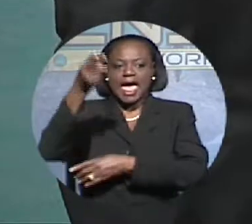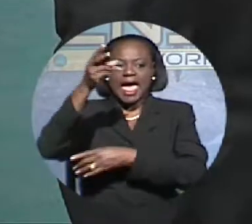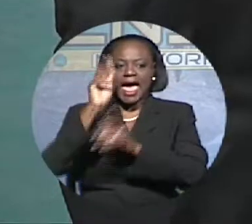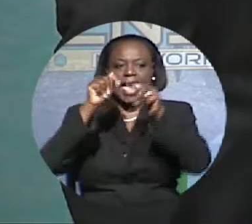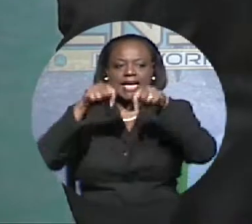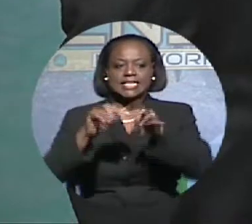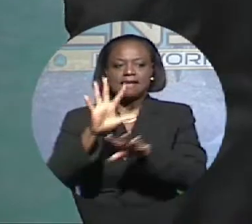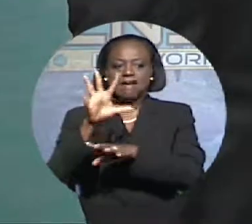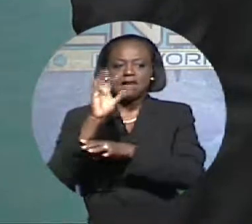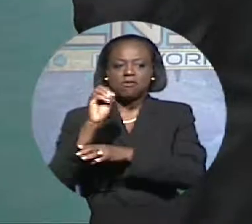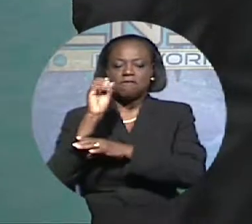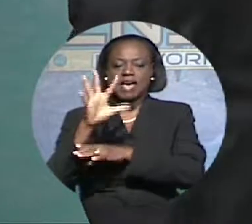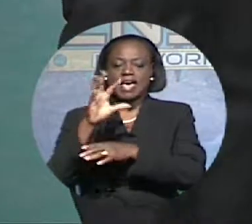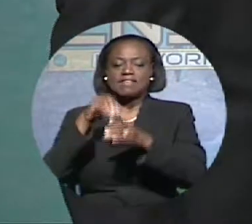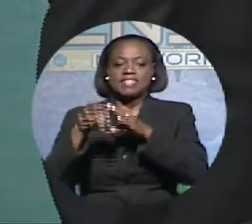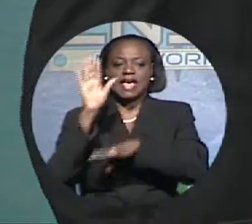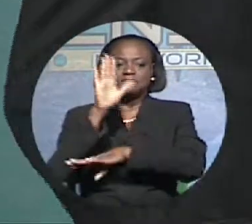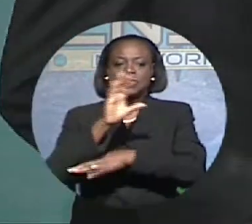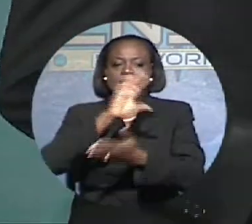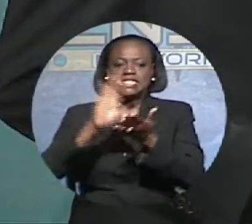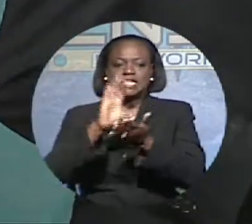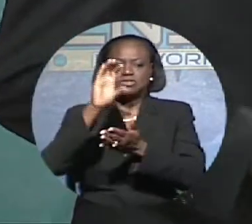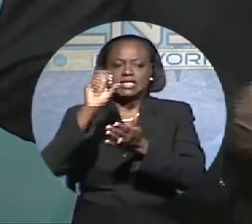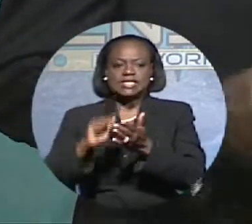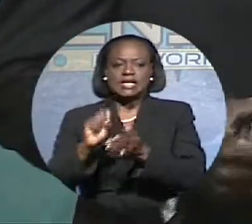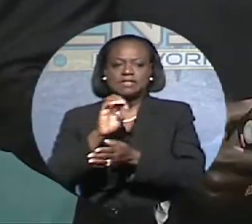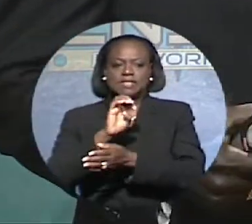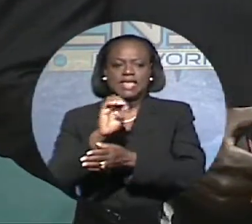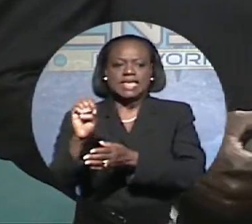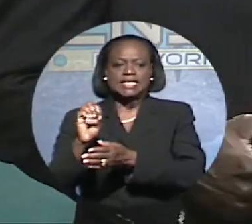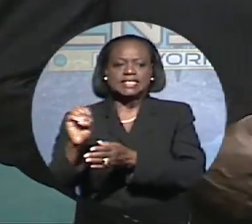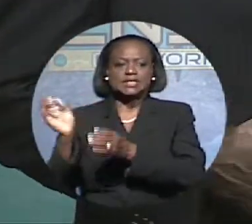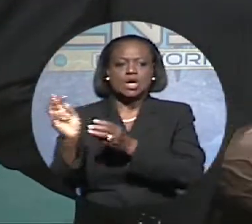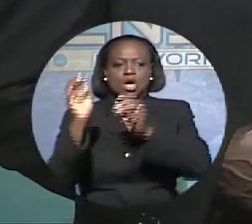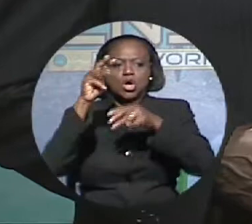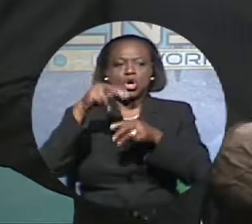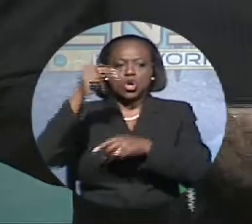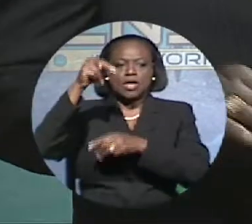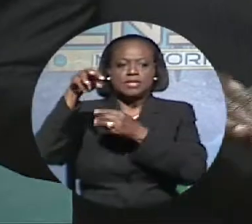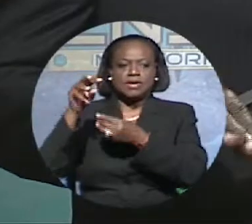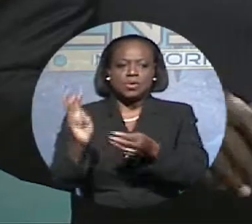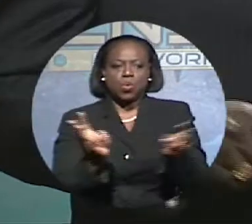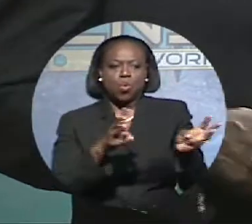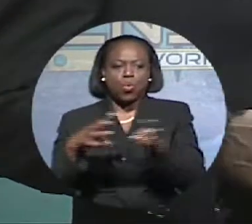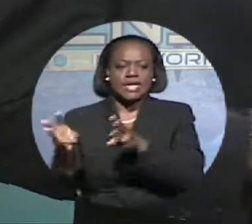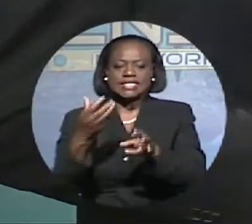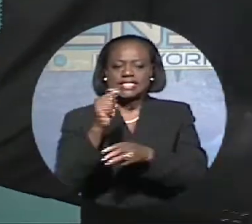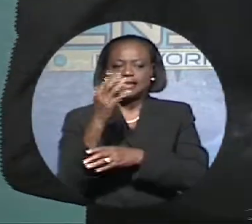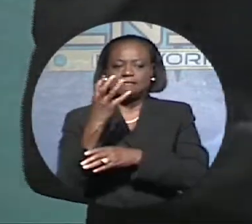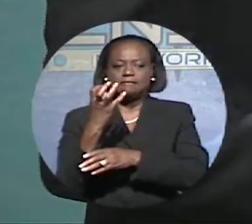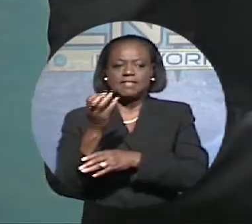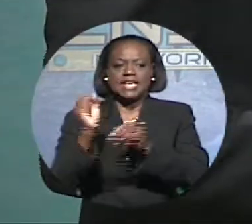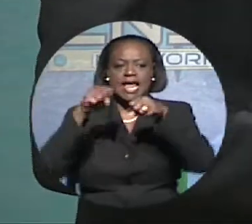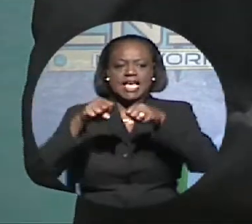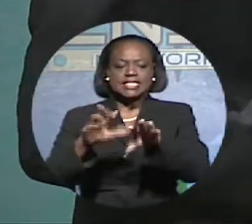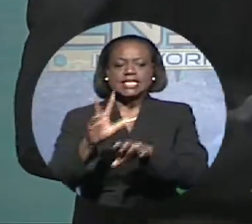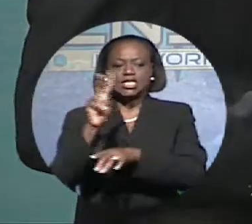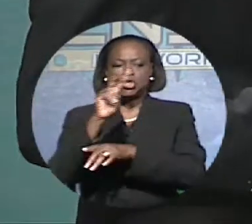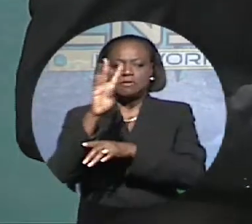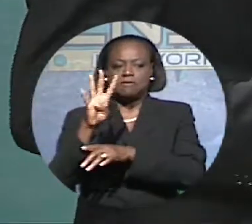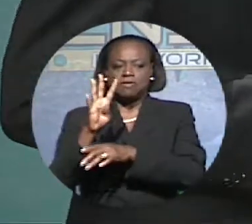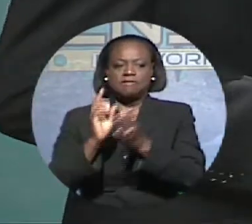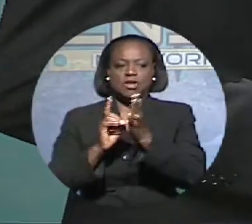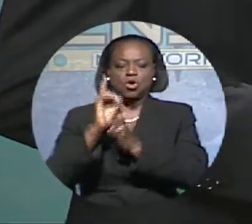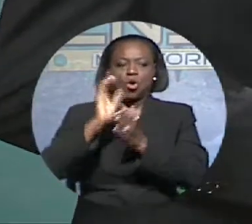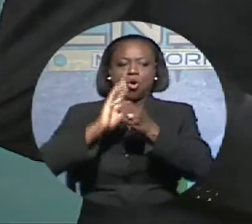at 5:05 in the afternoon. In the central and southeastern islands, that northerly flow will persist as well, a little less, 10 to 15 knots, wave heights 2 to 4